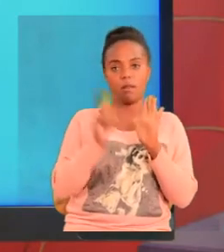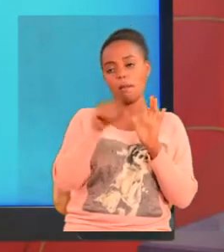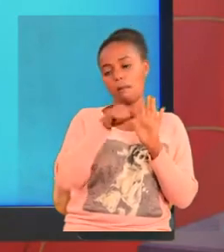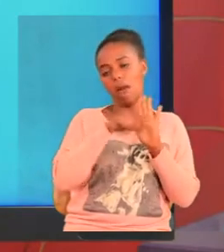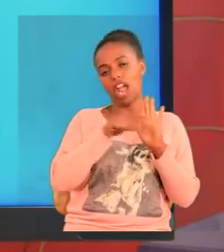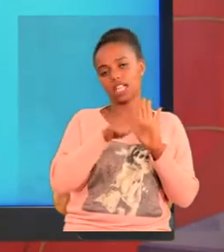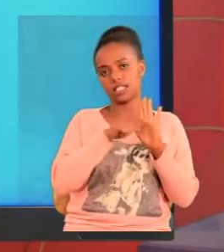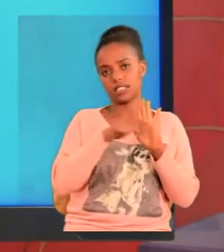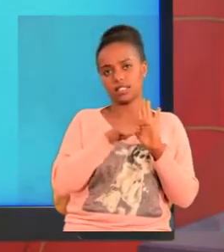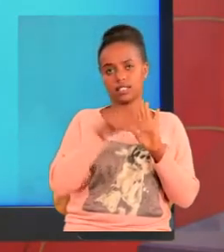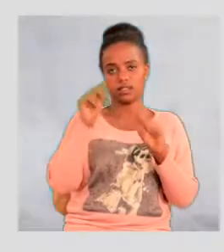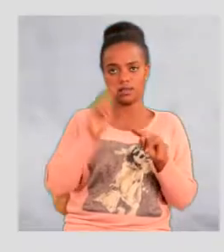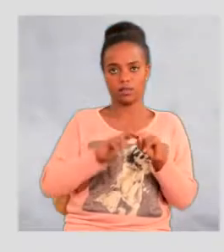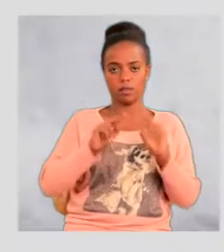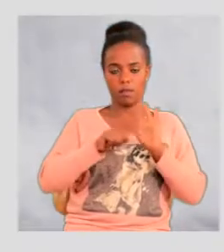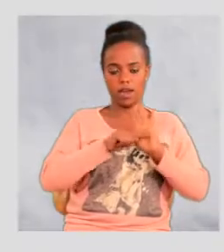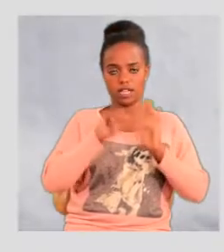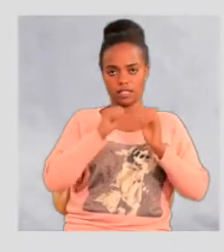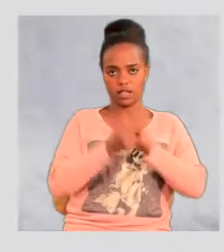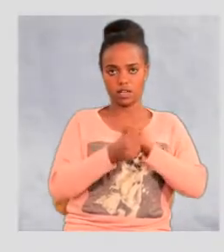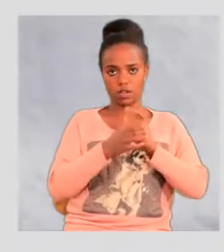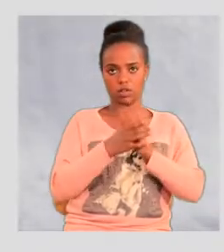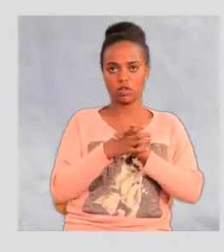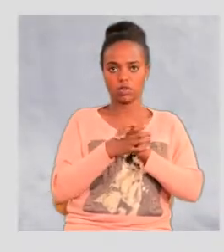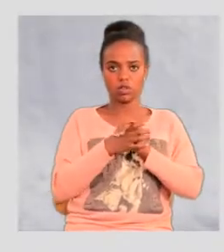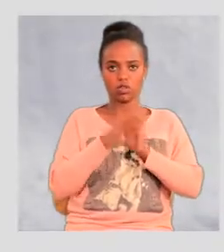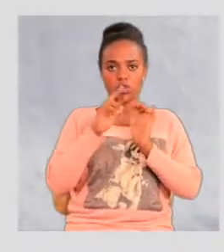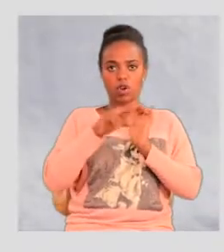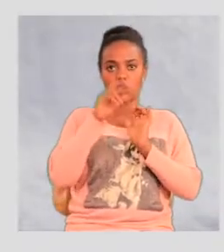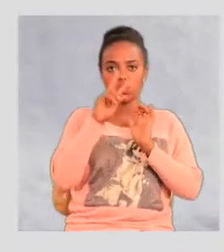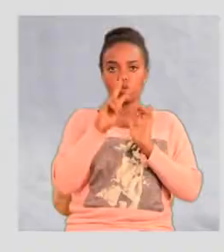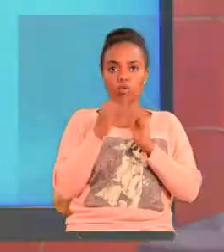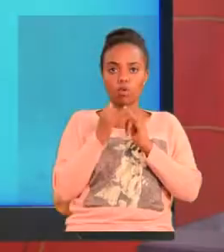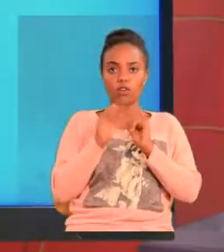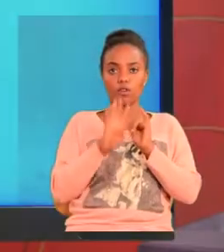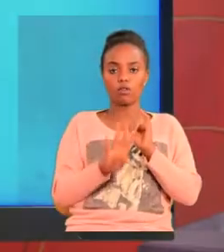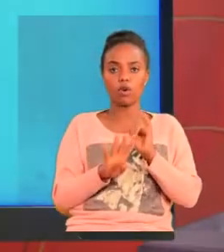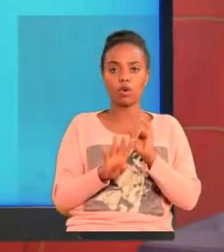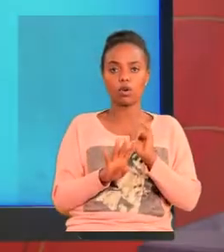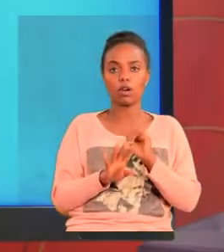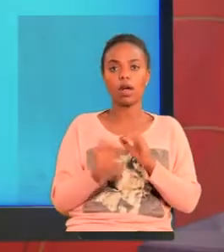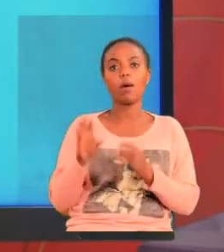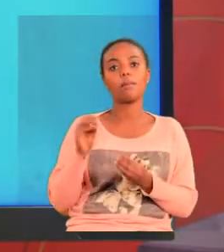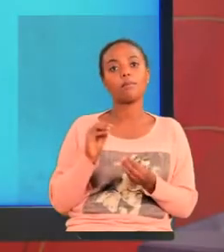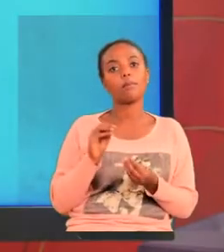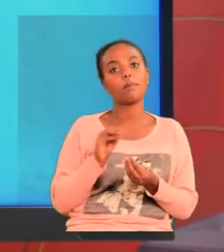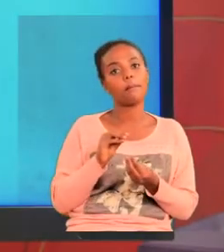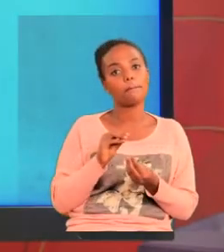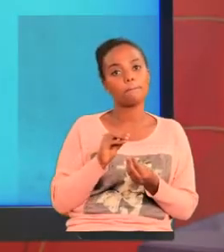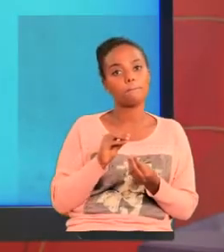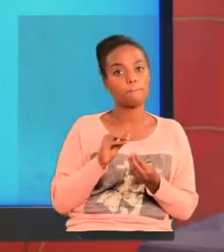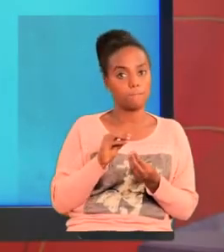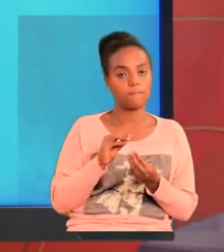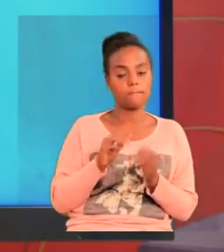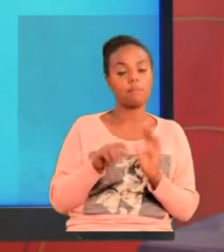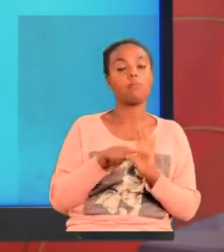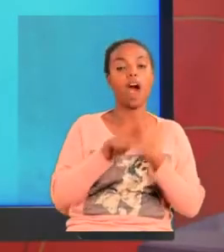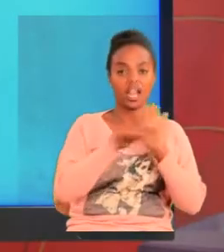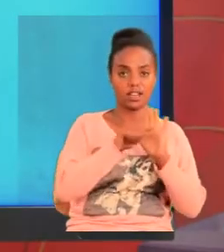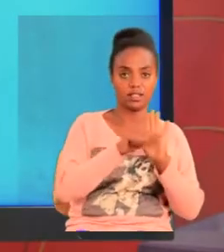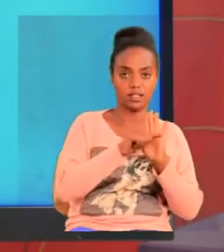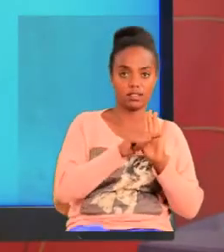minus. Therefore, this is root 2 over 4. This one is